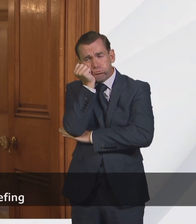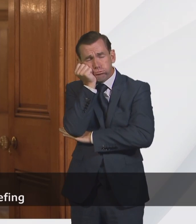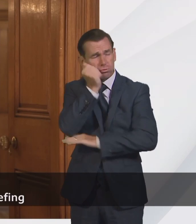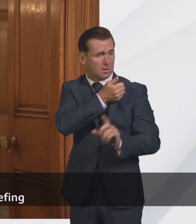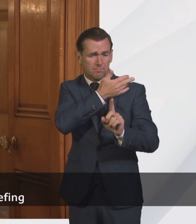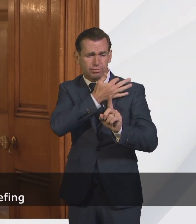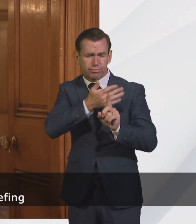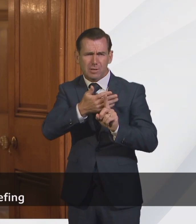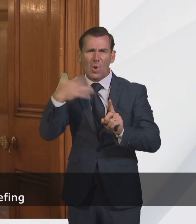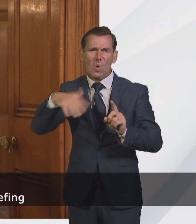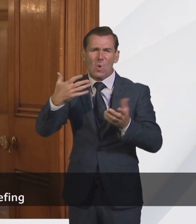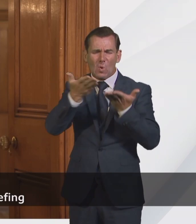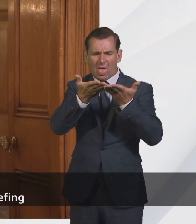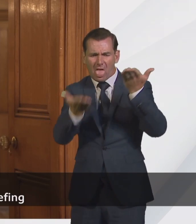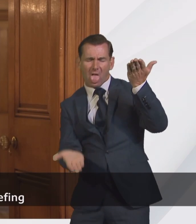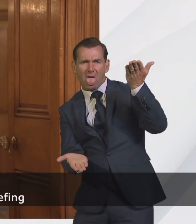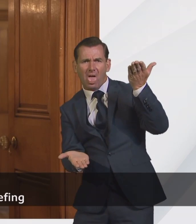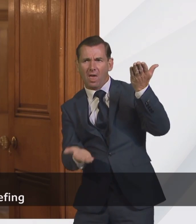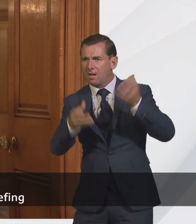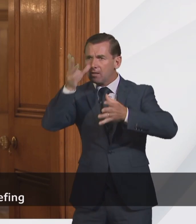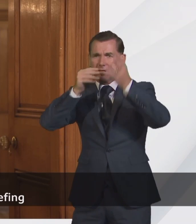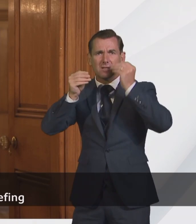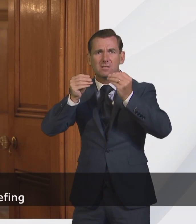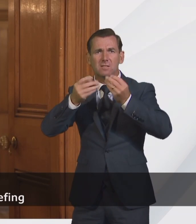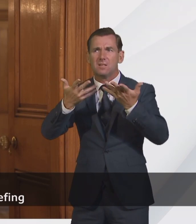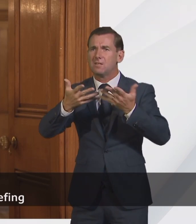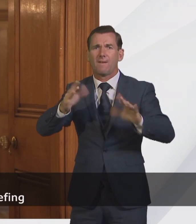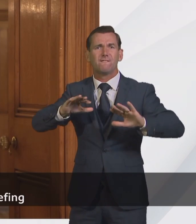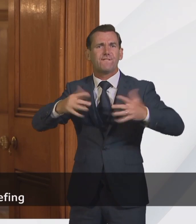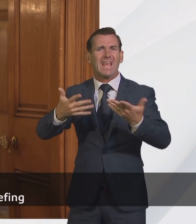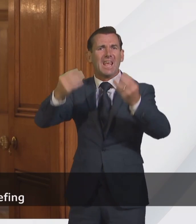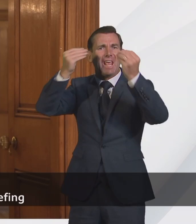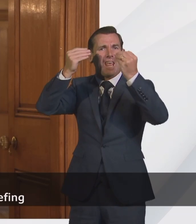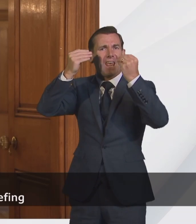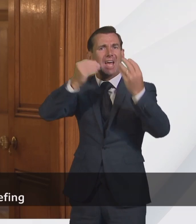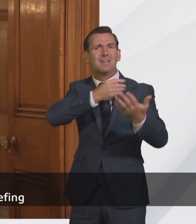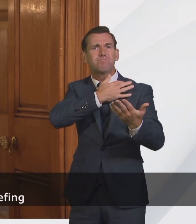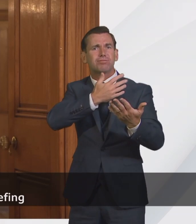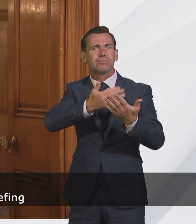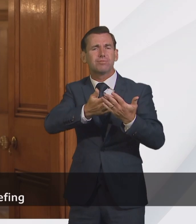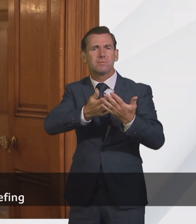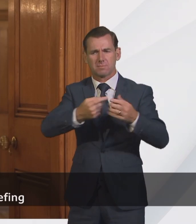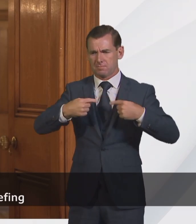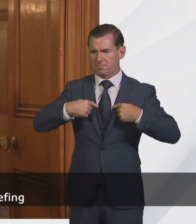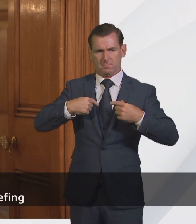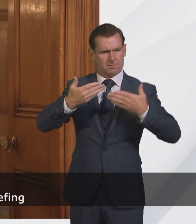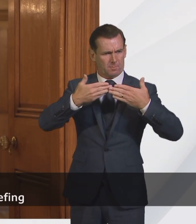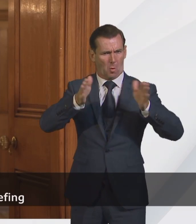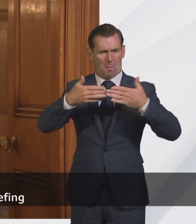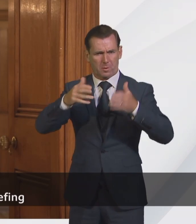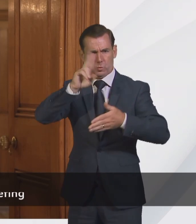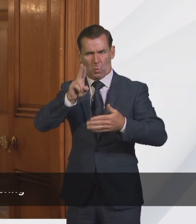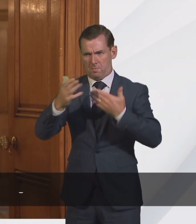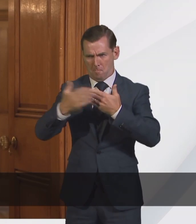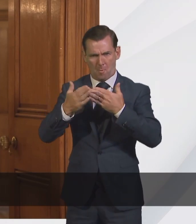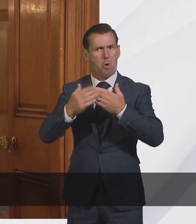we support them to catch up on this lost ground. Having opened schools to more pupils and